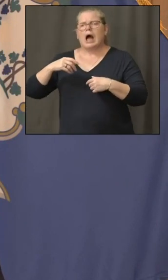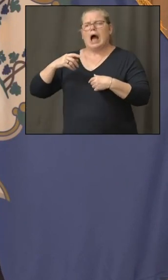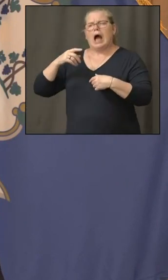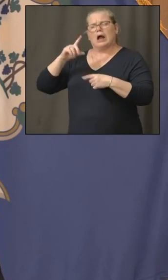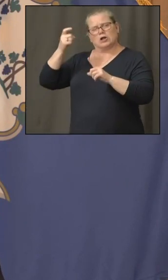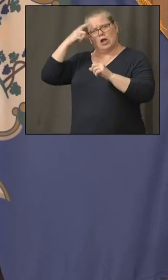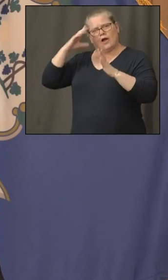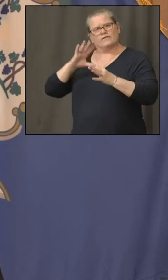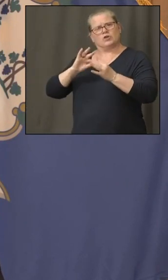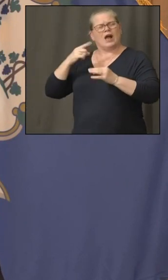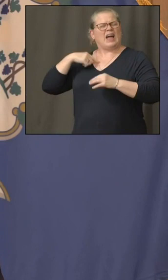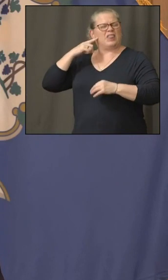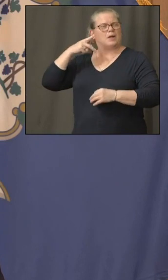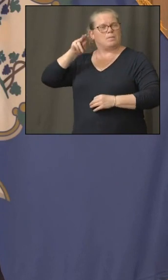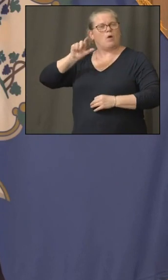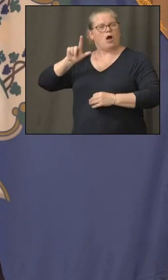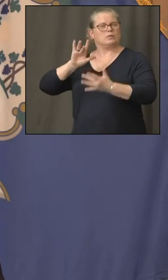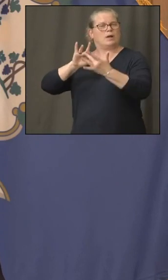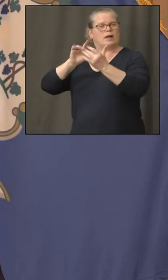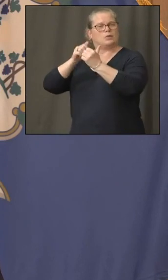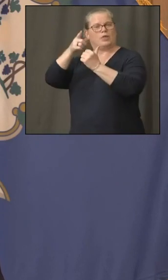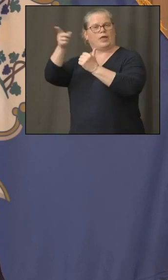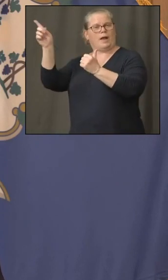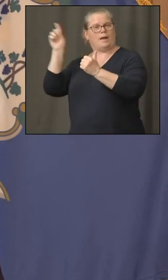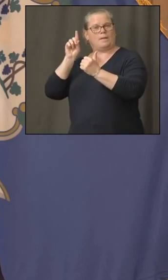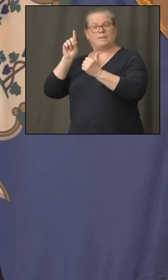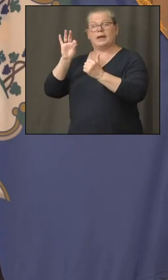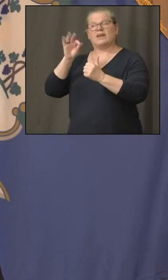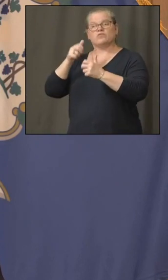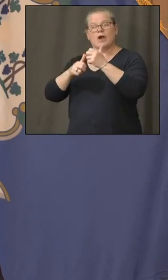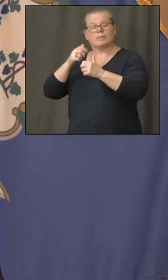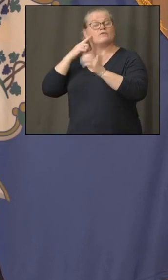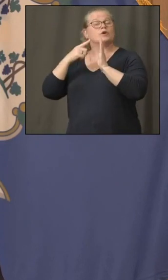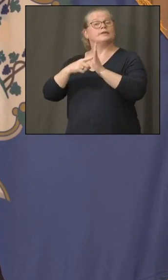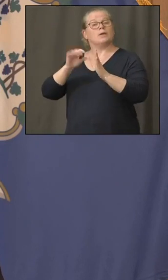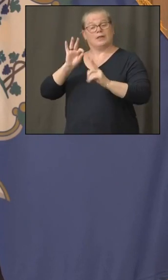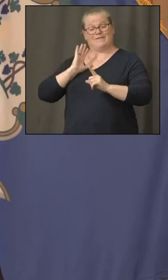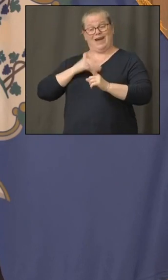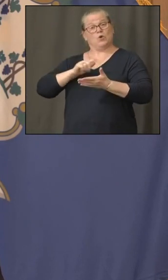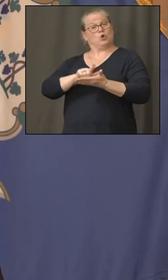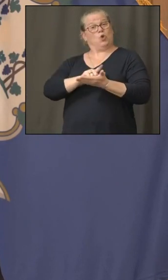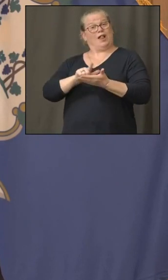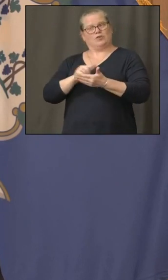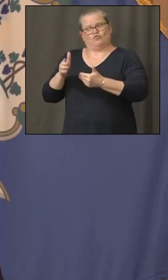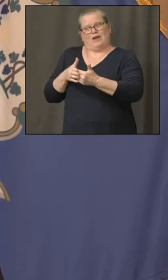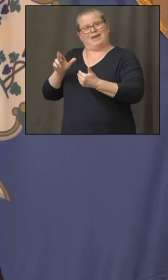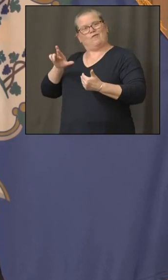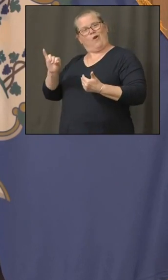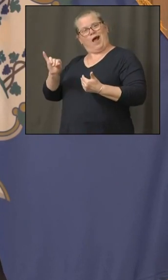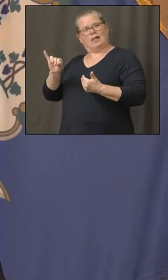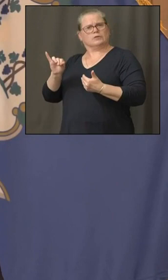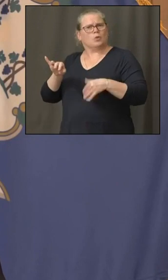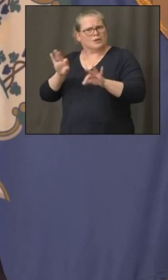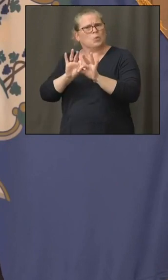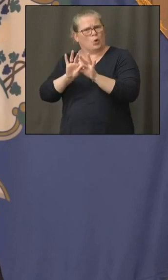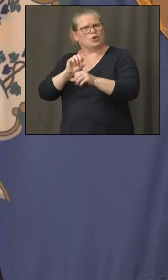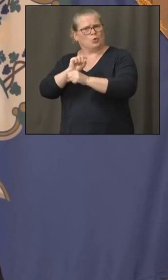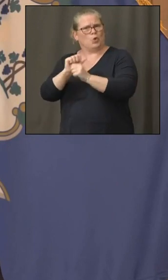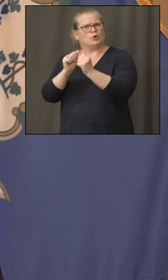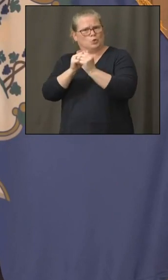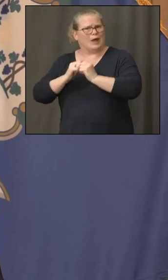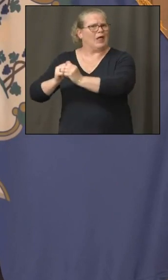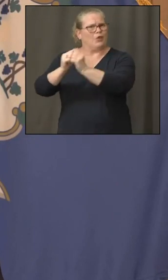and obviously if we had a flare-up in New London, that impacts Providence right next door. So we have a real incentive to work on this together. Yeah, and I'll add